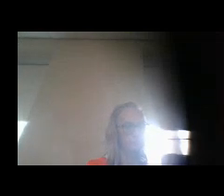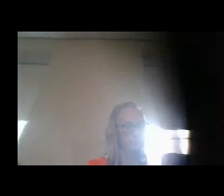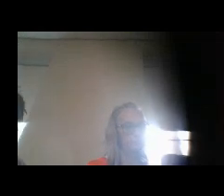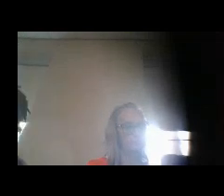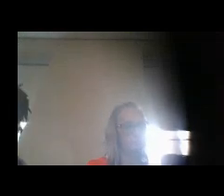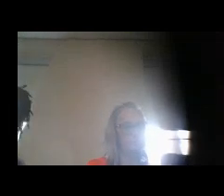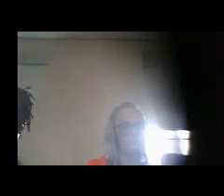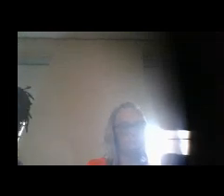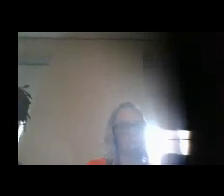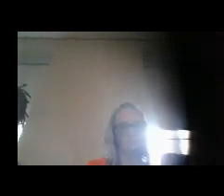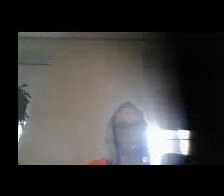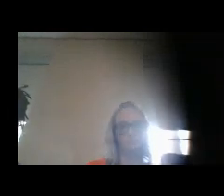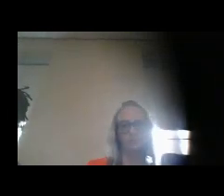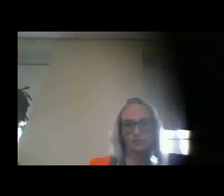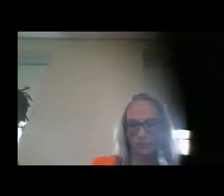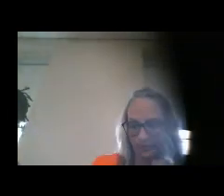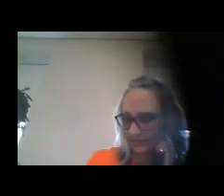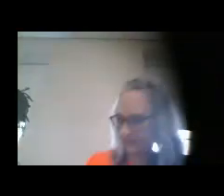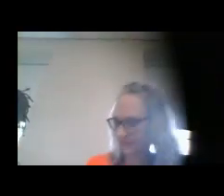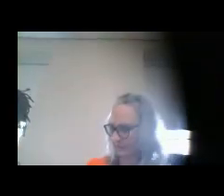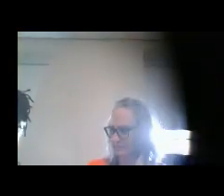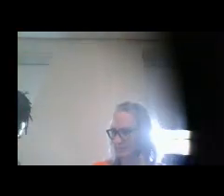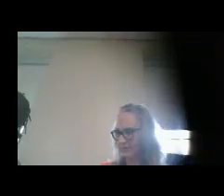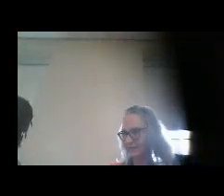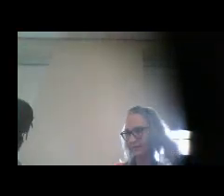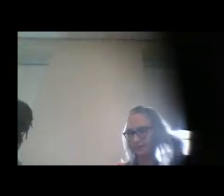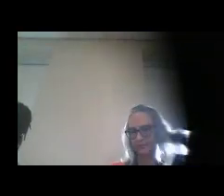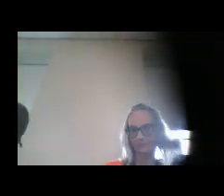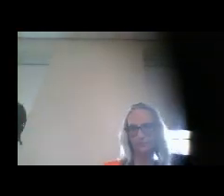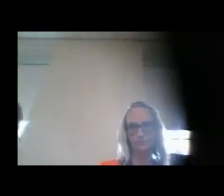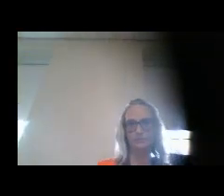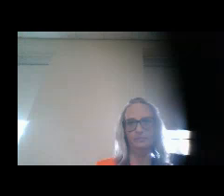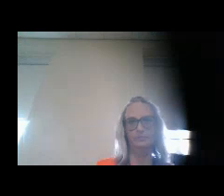you avoid so many common mistakes.